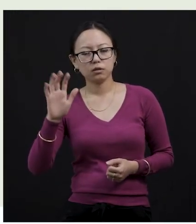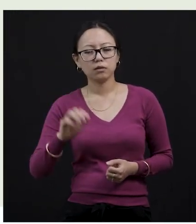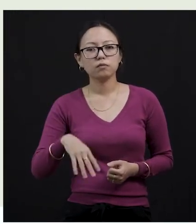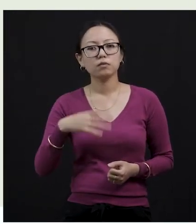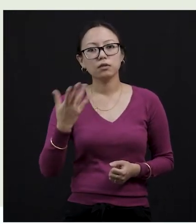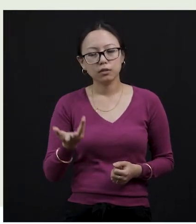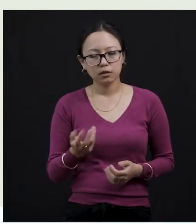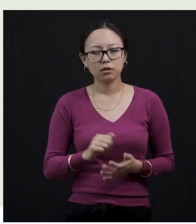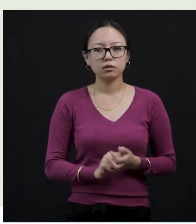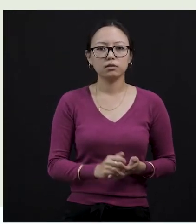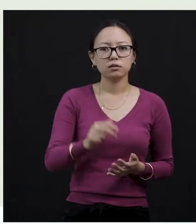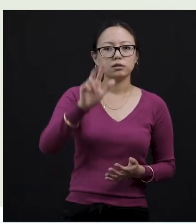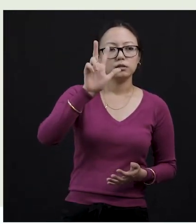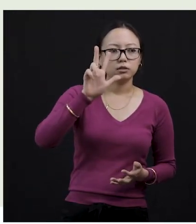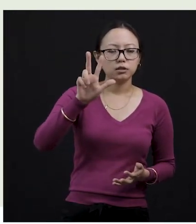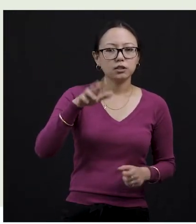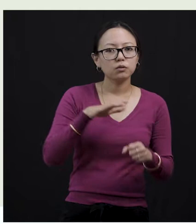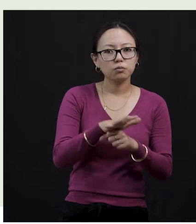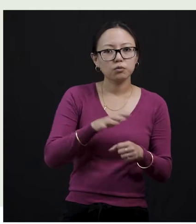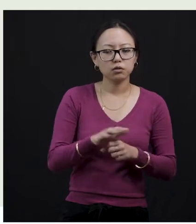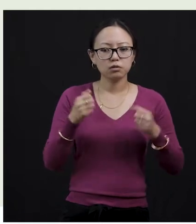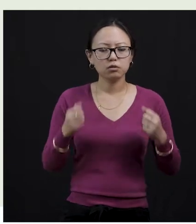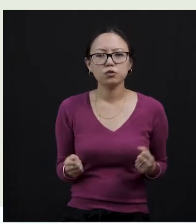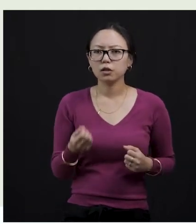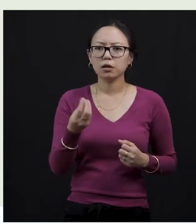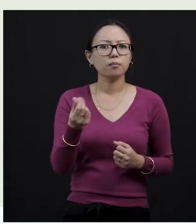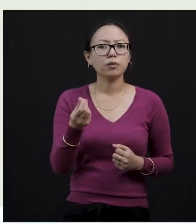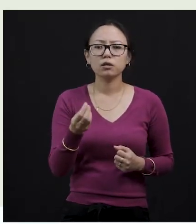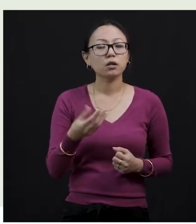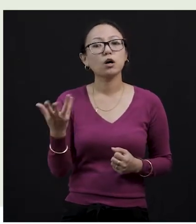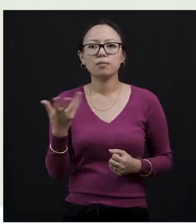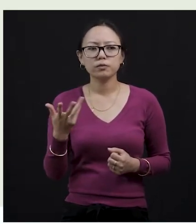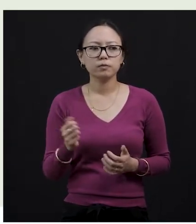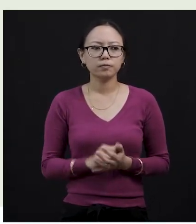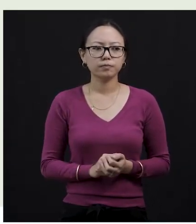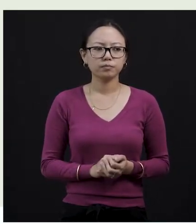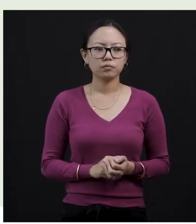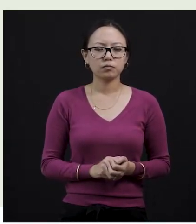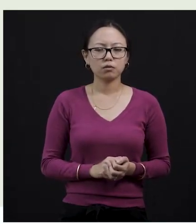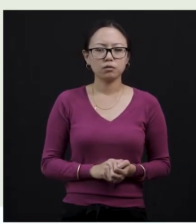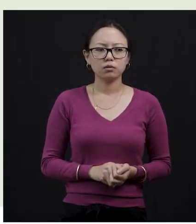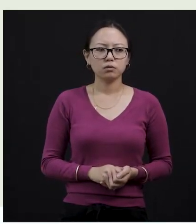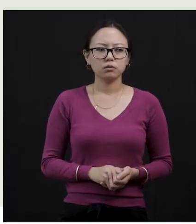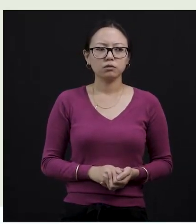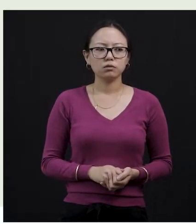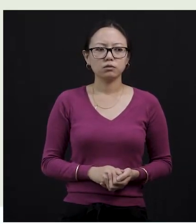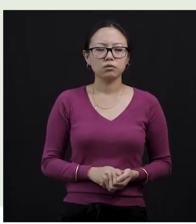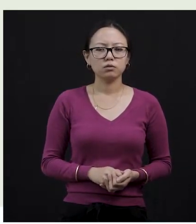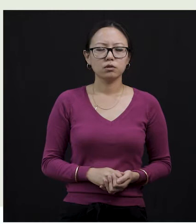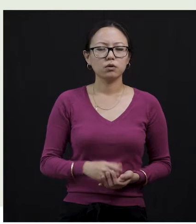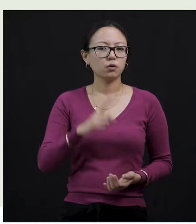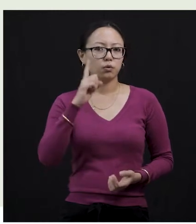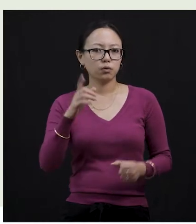cost, students? Let's see. Okay, so a wooden chair cost equal to, first of all, you need to write it one. It